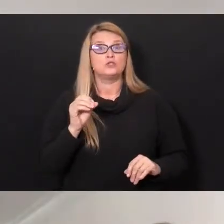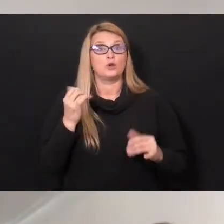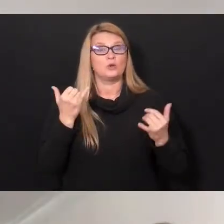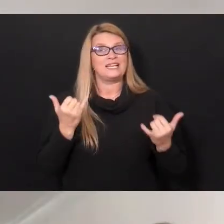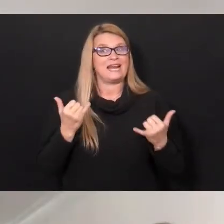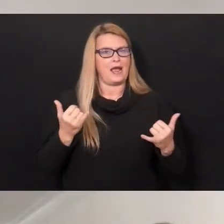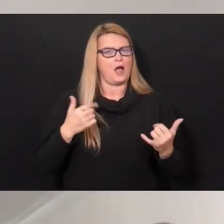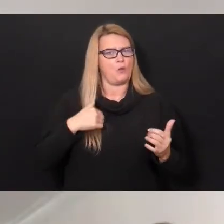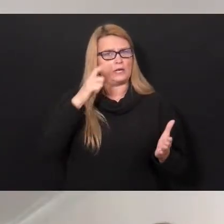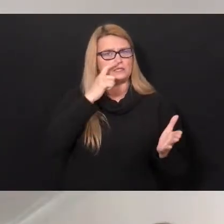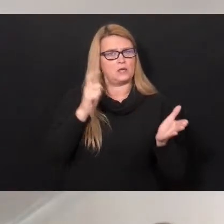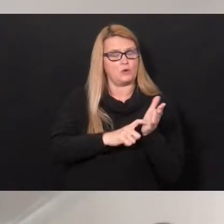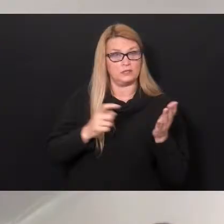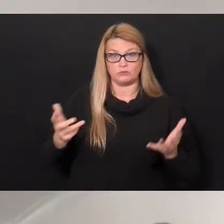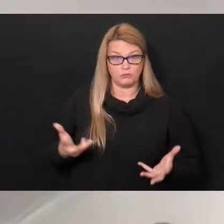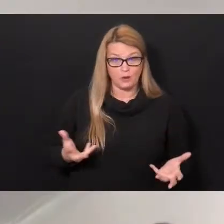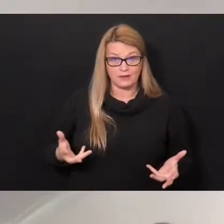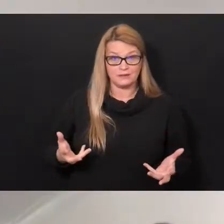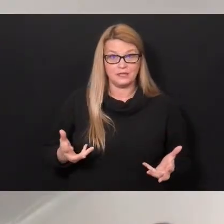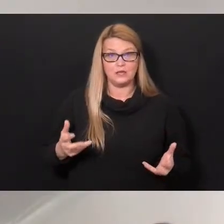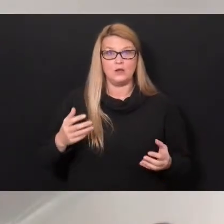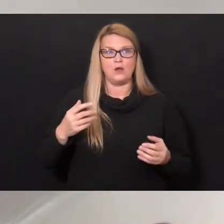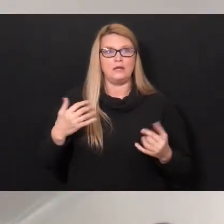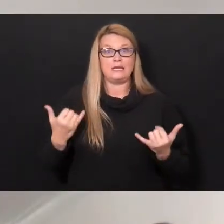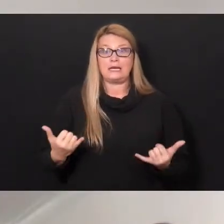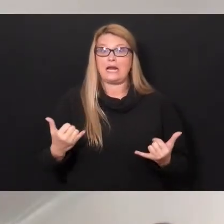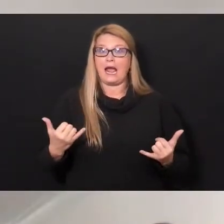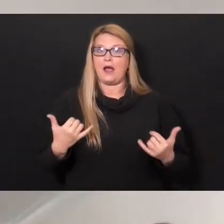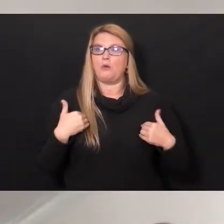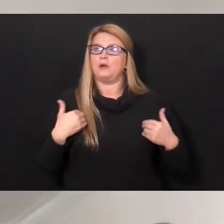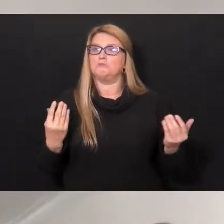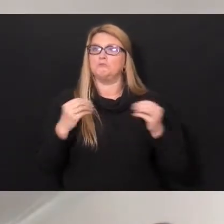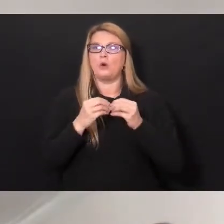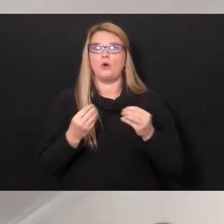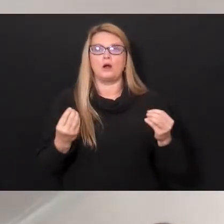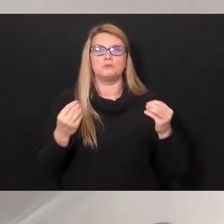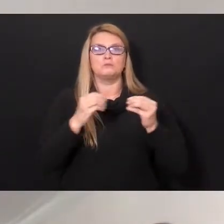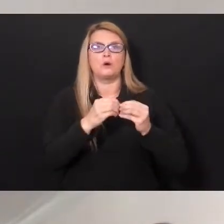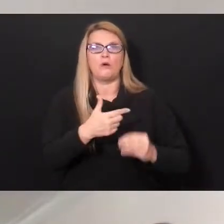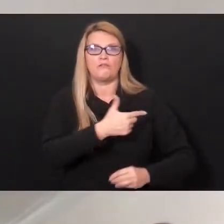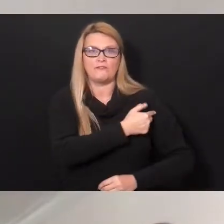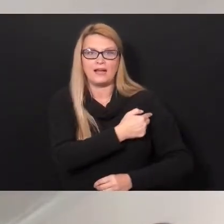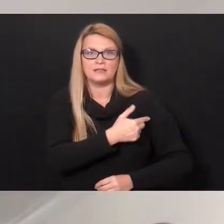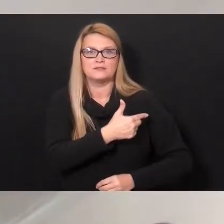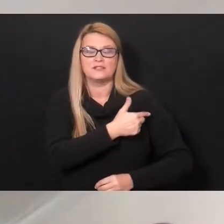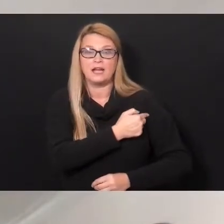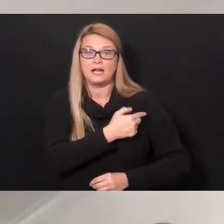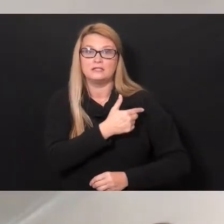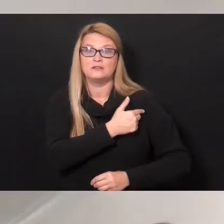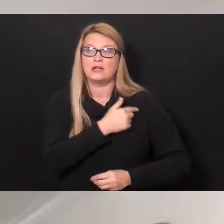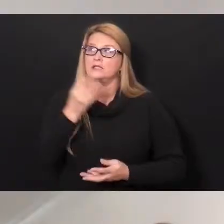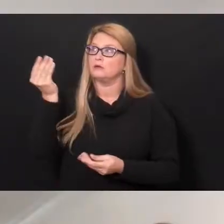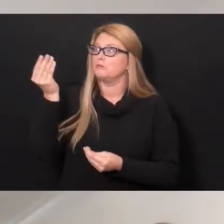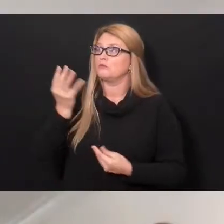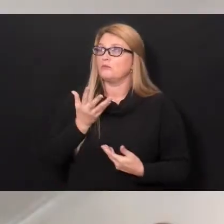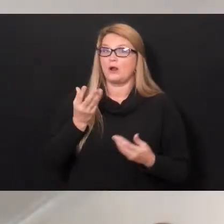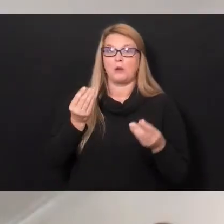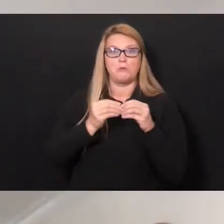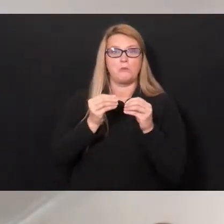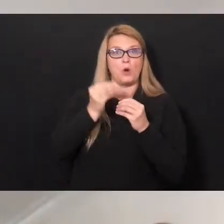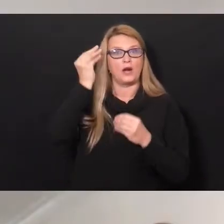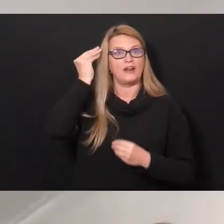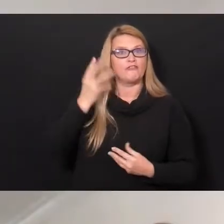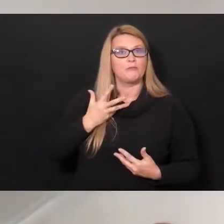is that as we vaccinate people, there is emerging data that's coming more and more obvious,